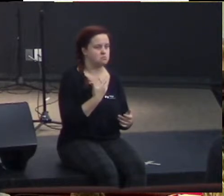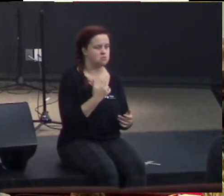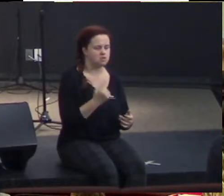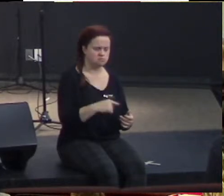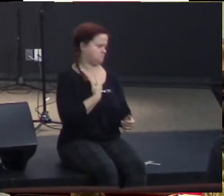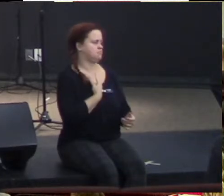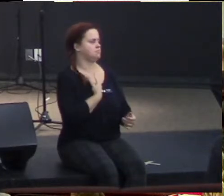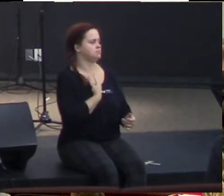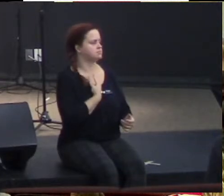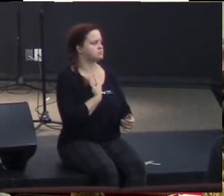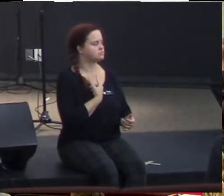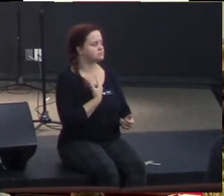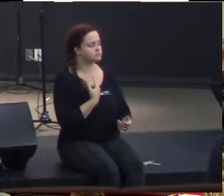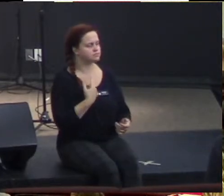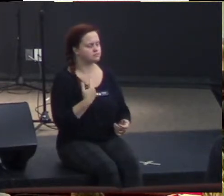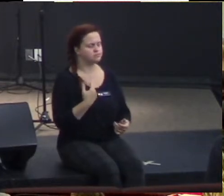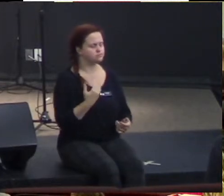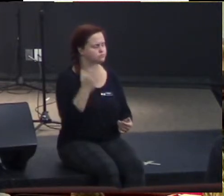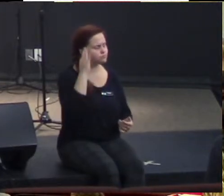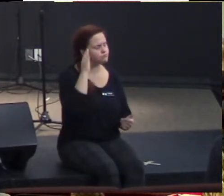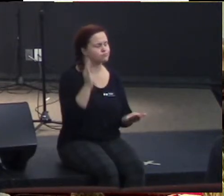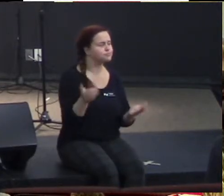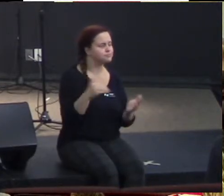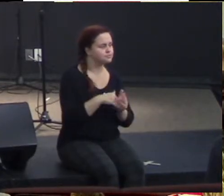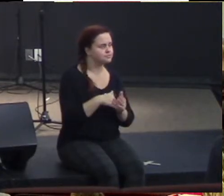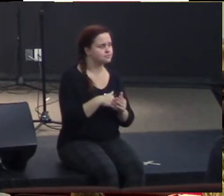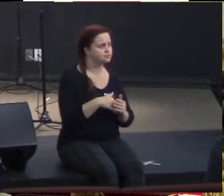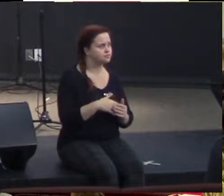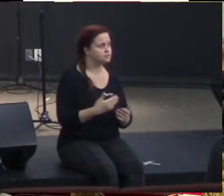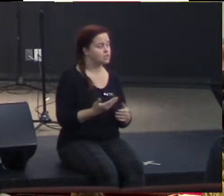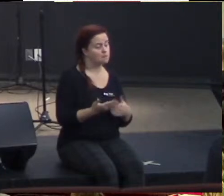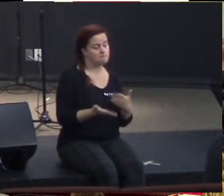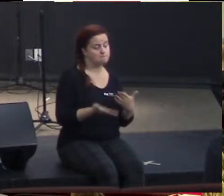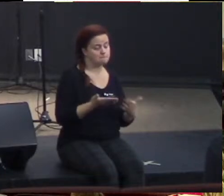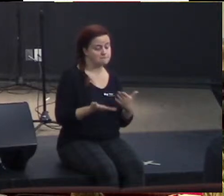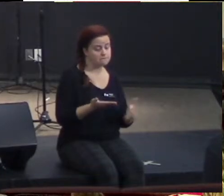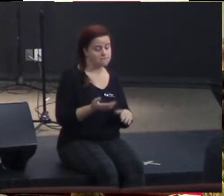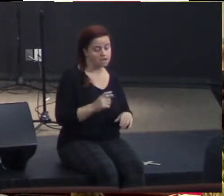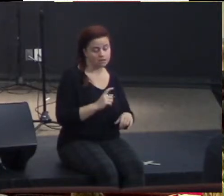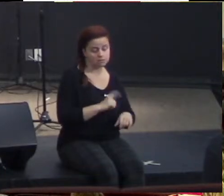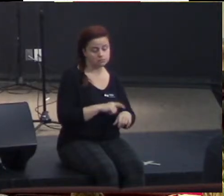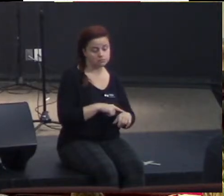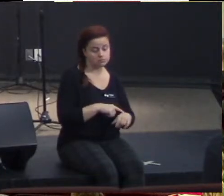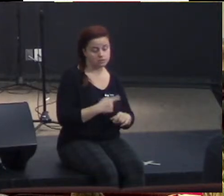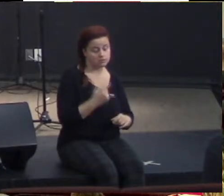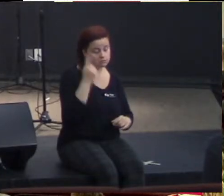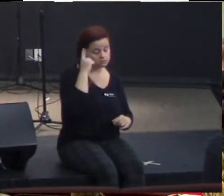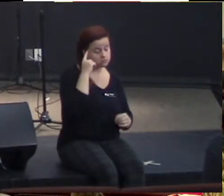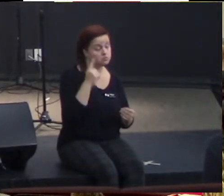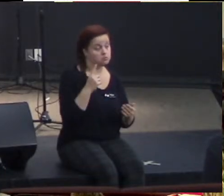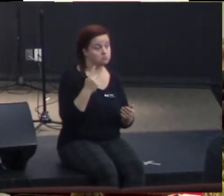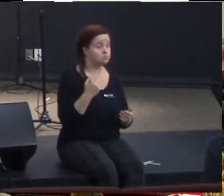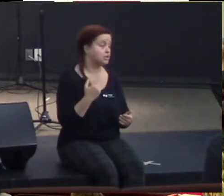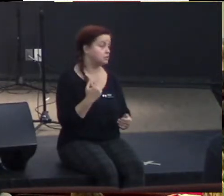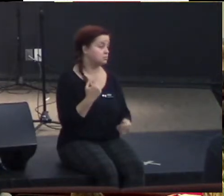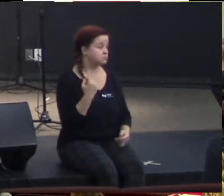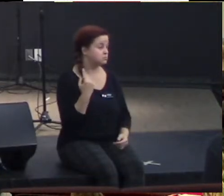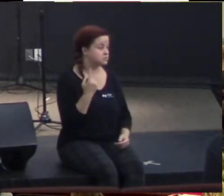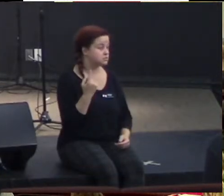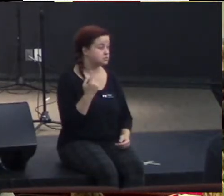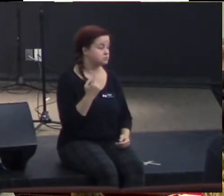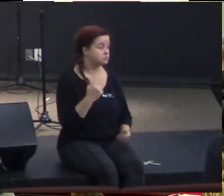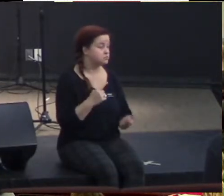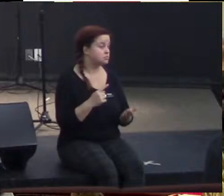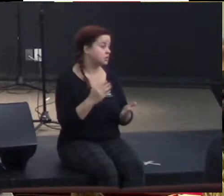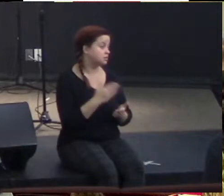You know, and you know, and again, I think there may be times when, you know, someone needs to step into your life and speak